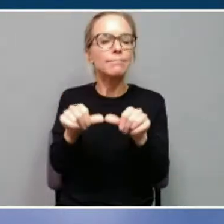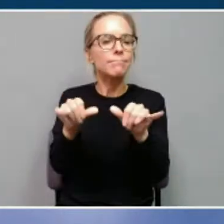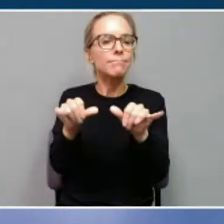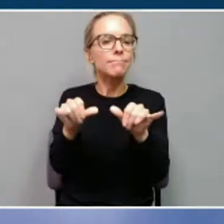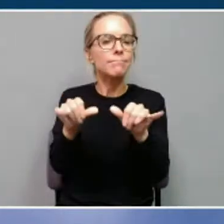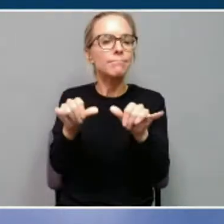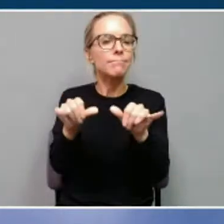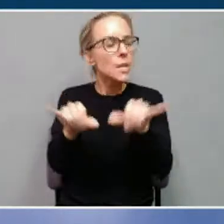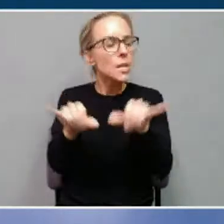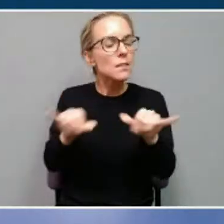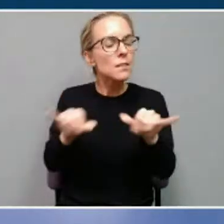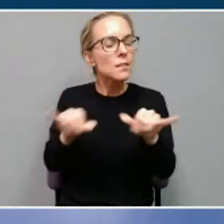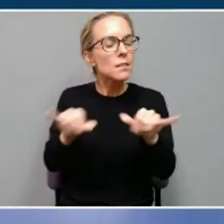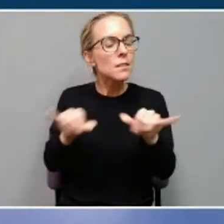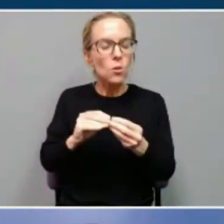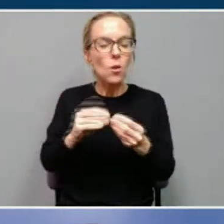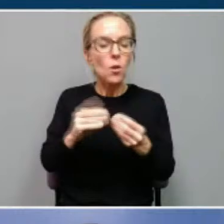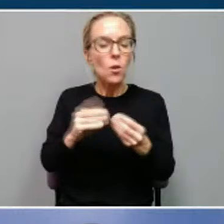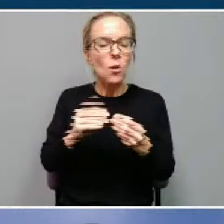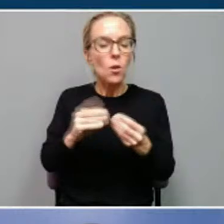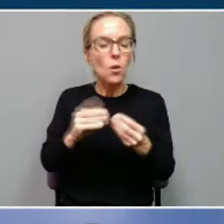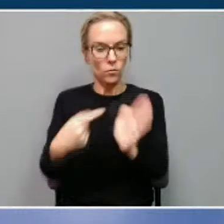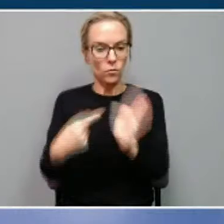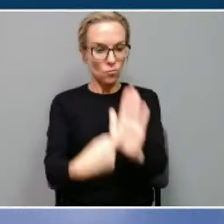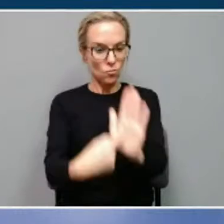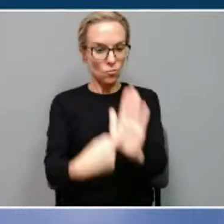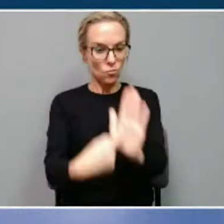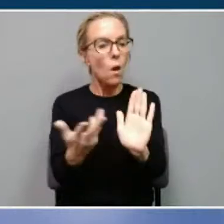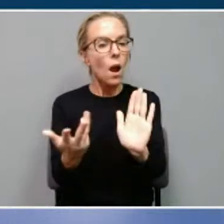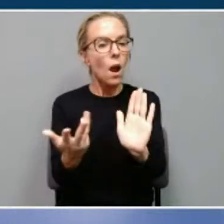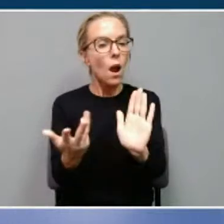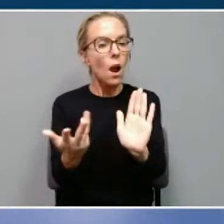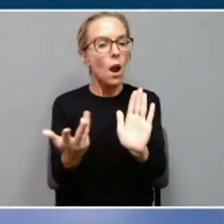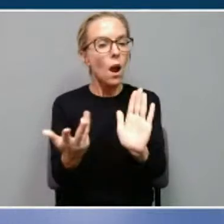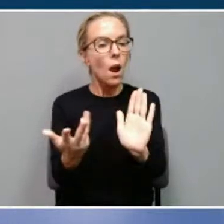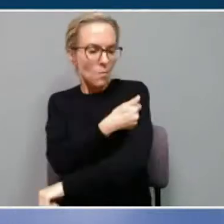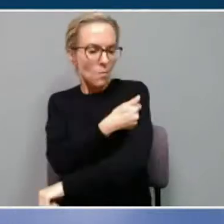strongly, showing that getting vaccinated protects you.